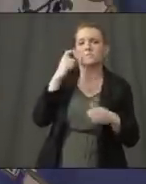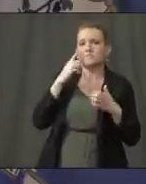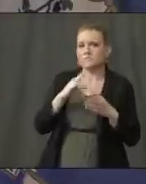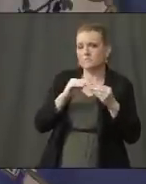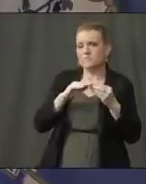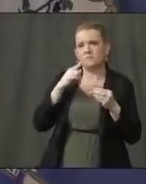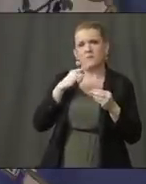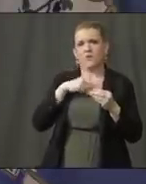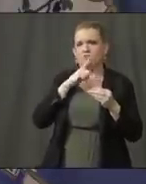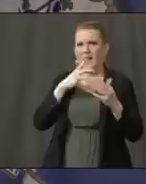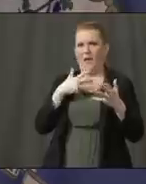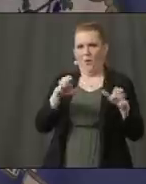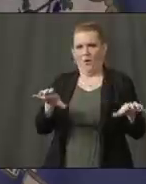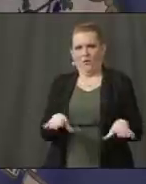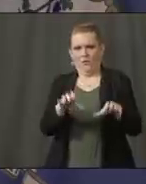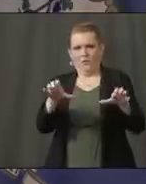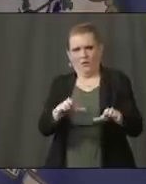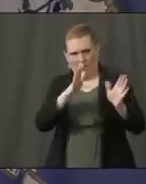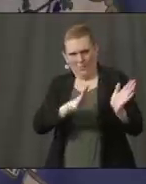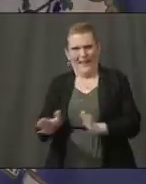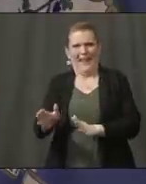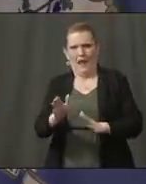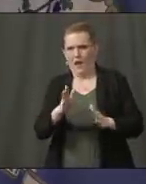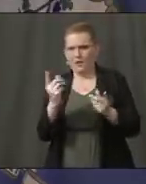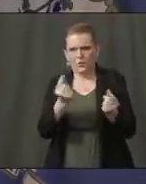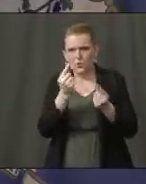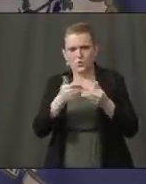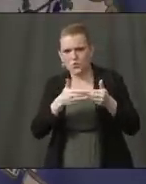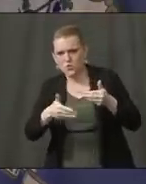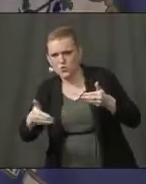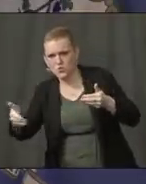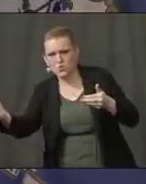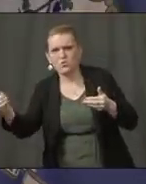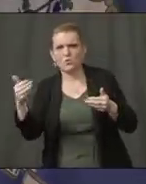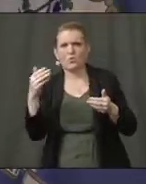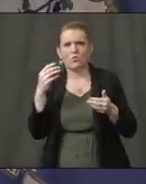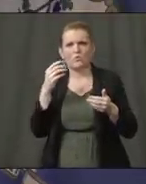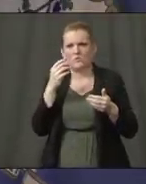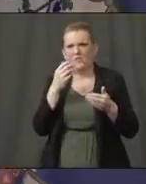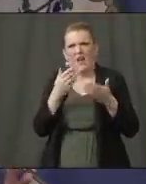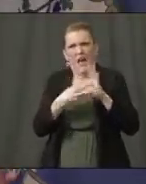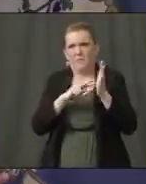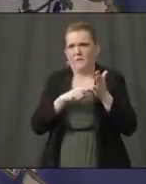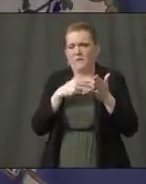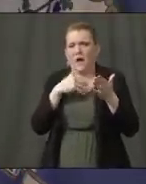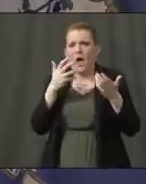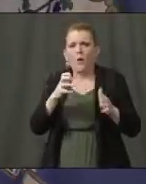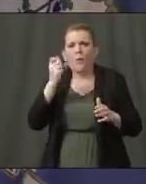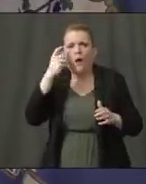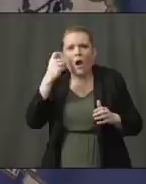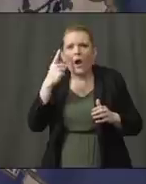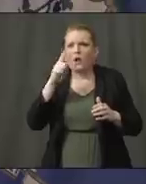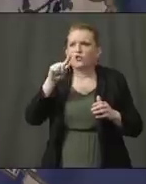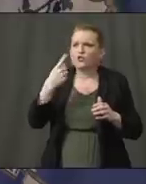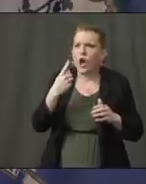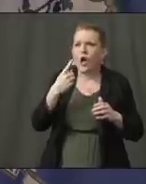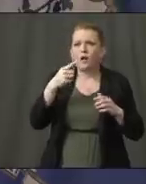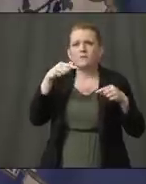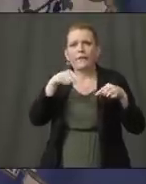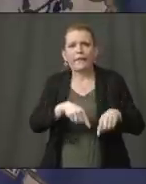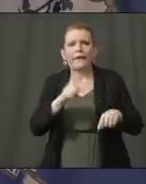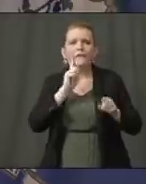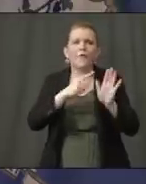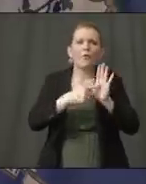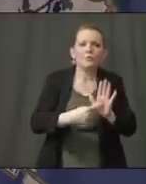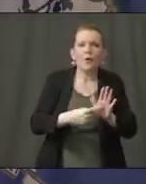testing within a few weeks. I think it's time for us to get this show on the road. I don't want an academic analytical exercise. I want an action